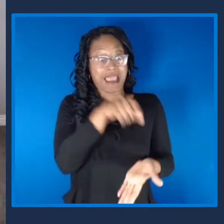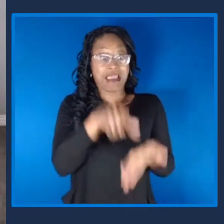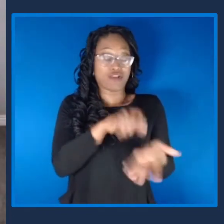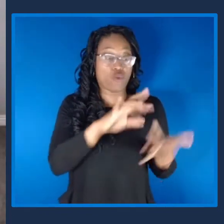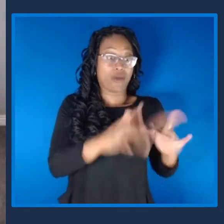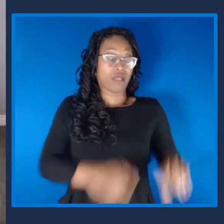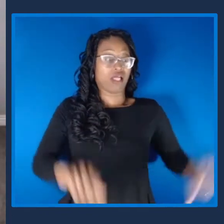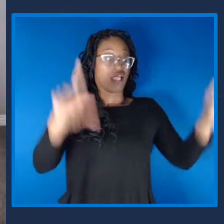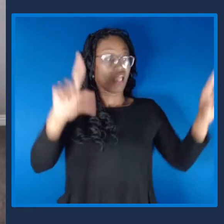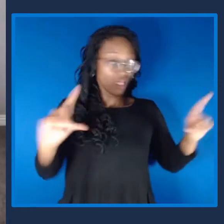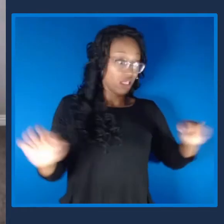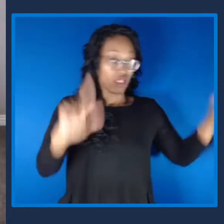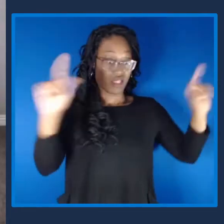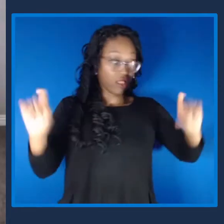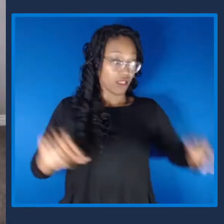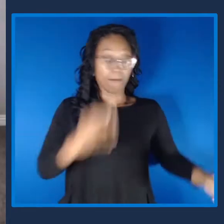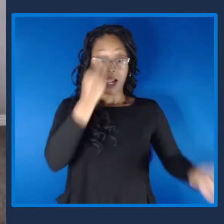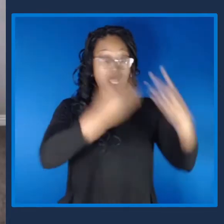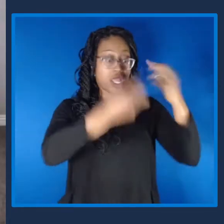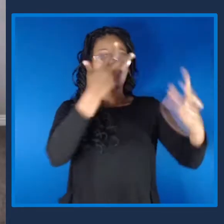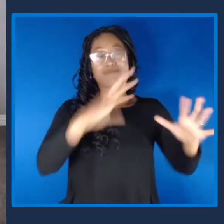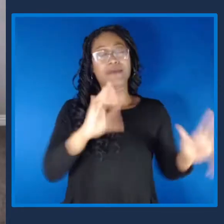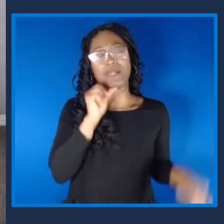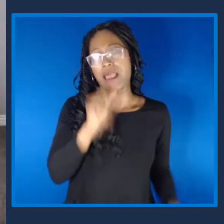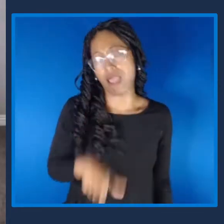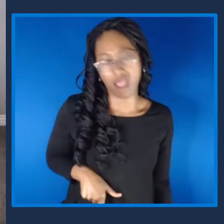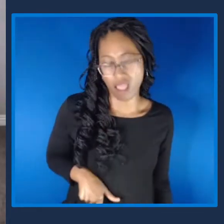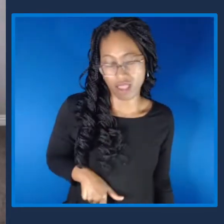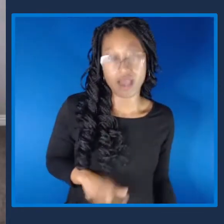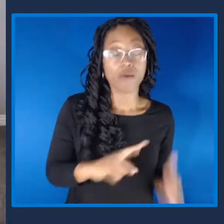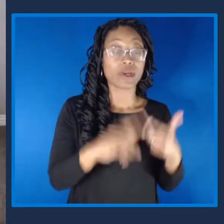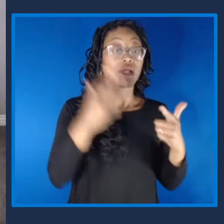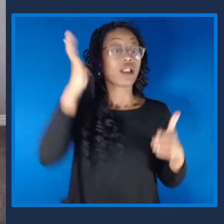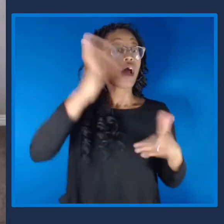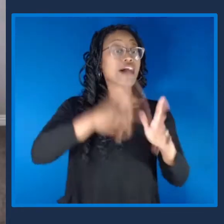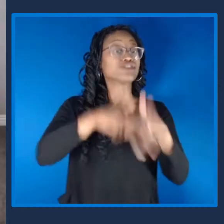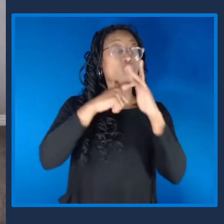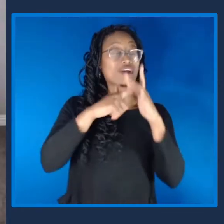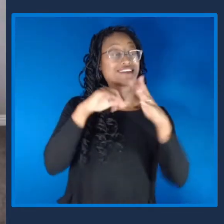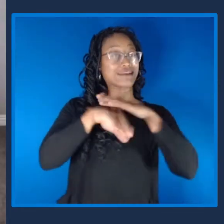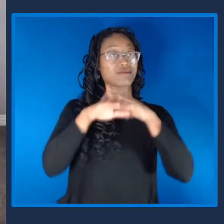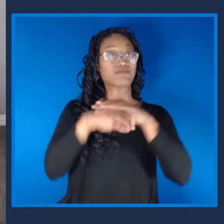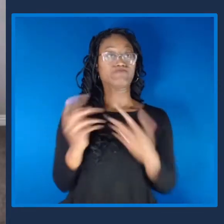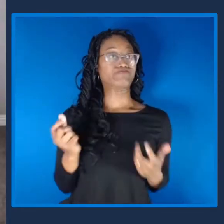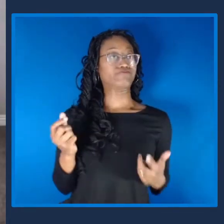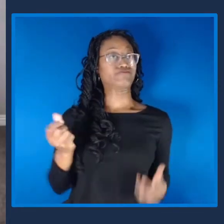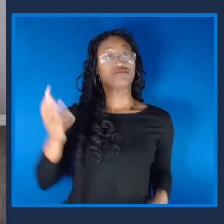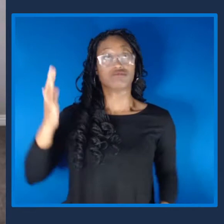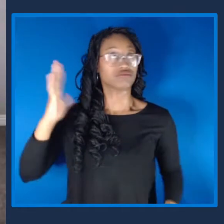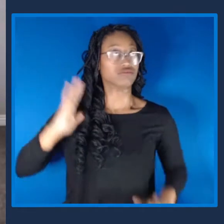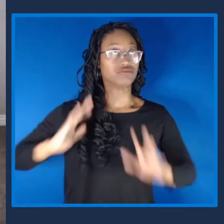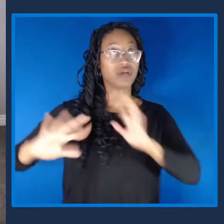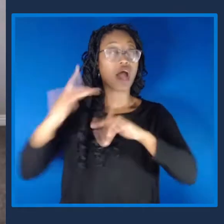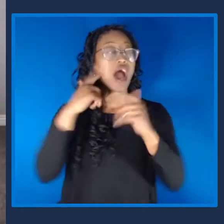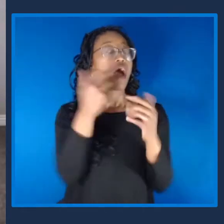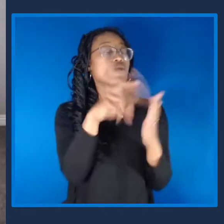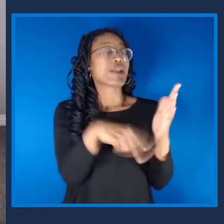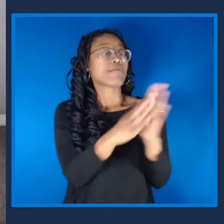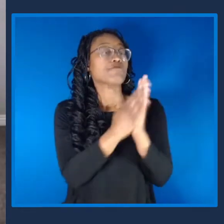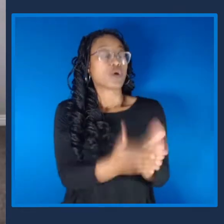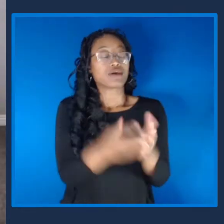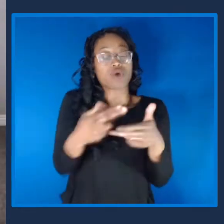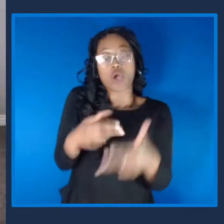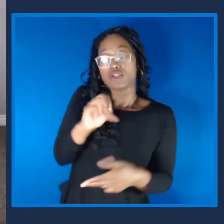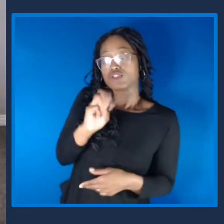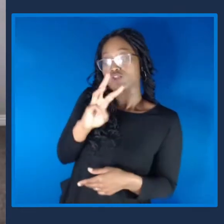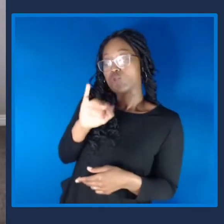So when I was starting out in accessibility eons ago, I read a book called Switch by a gentleman named